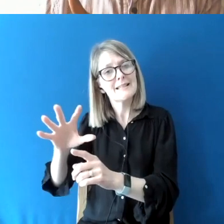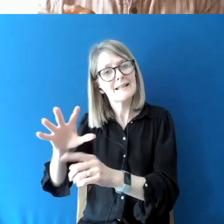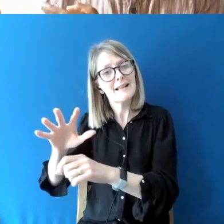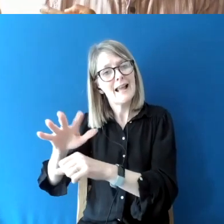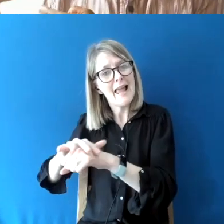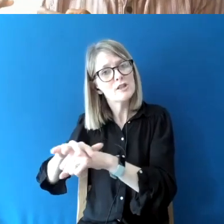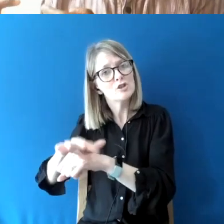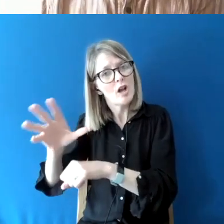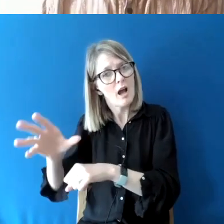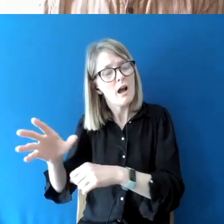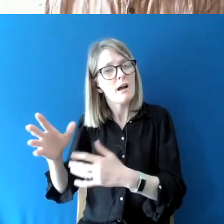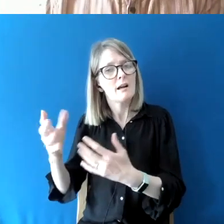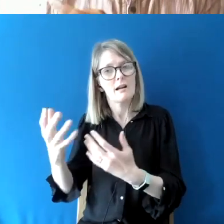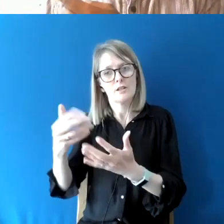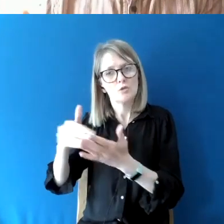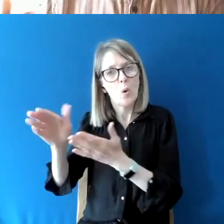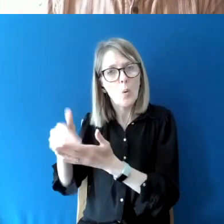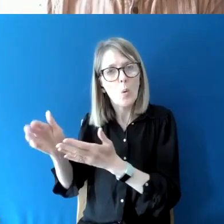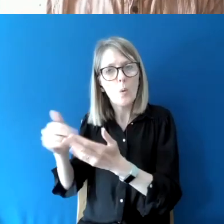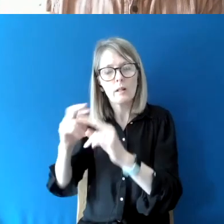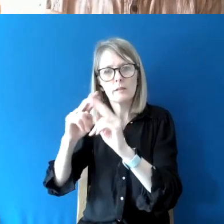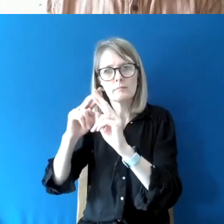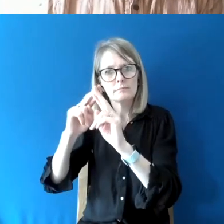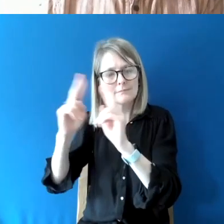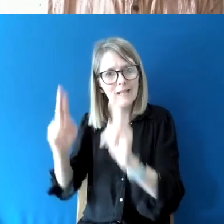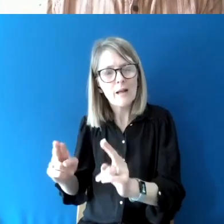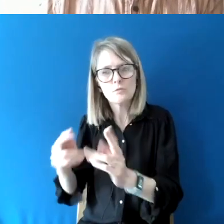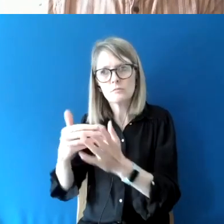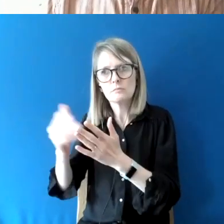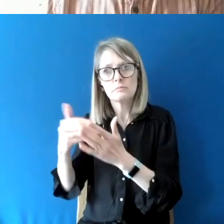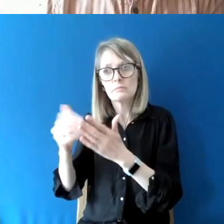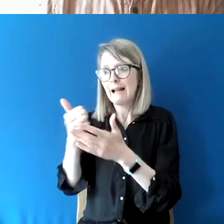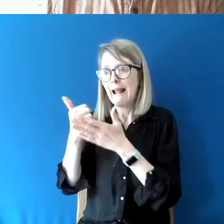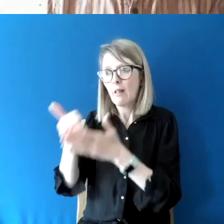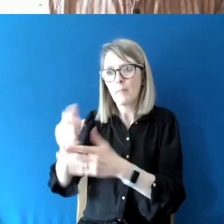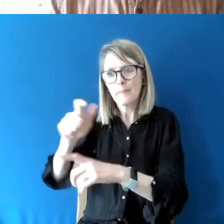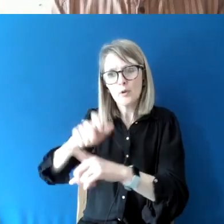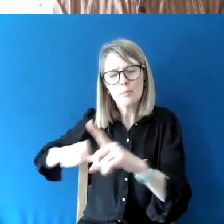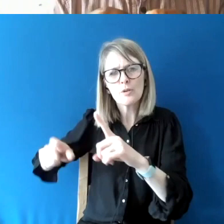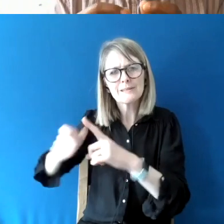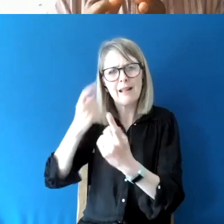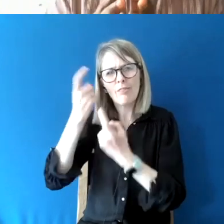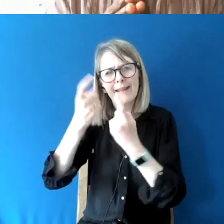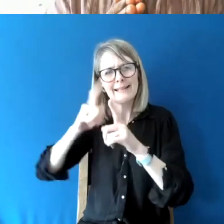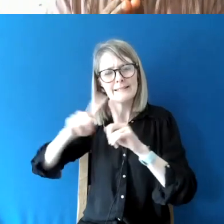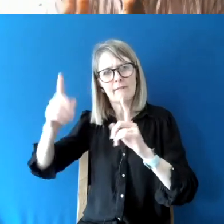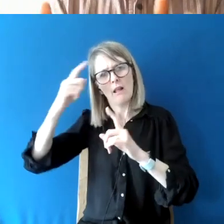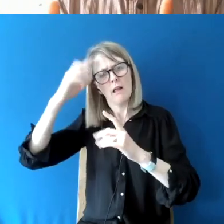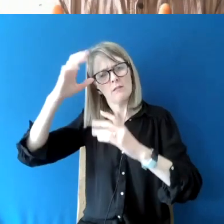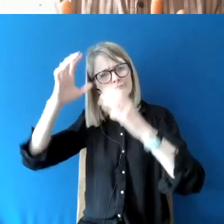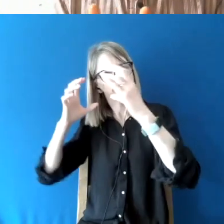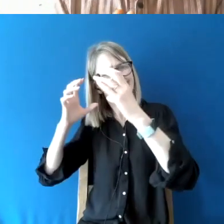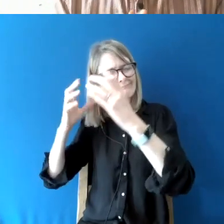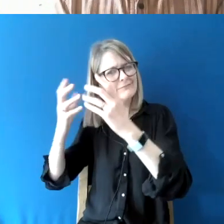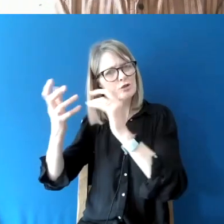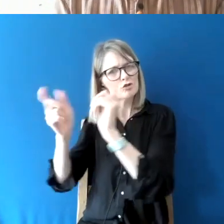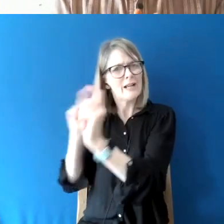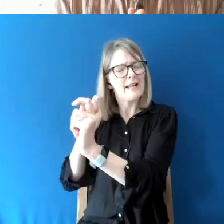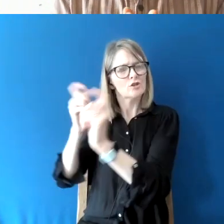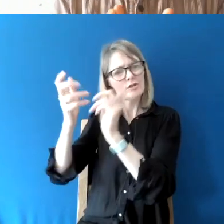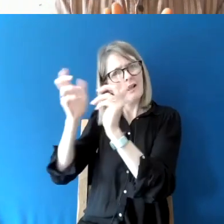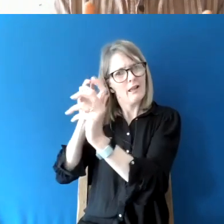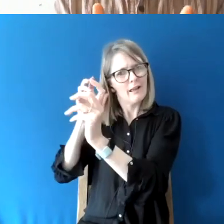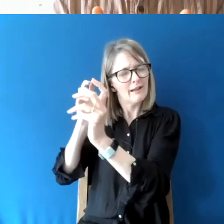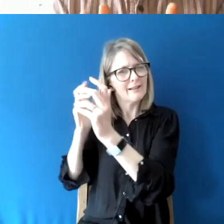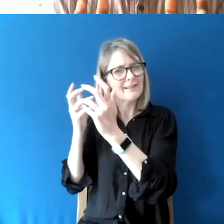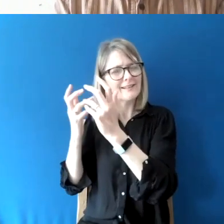and helping communities to think and educate and act differently. So there are different ways of addressing, but